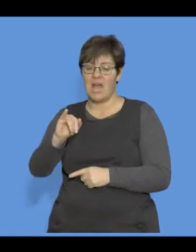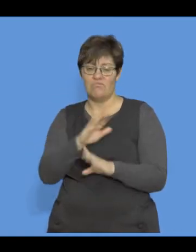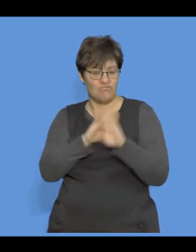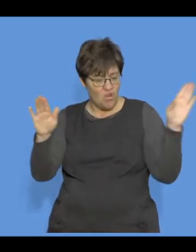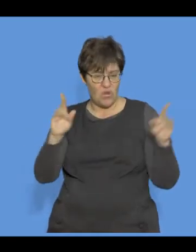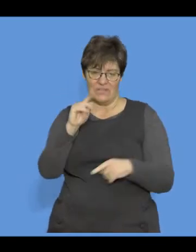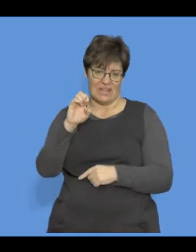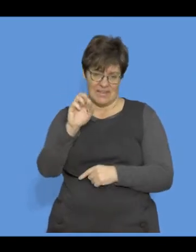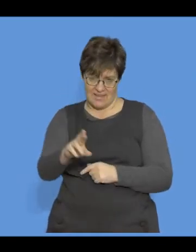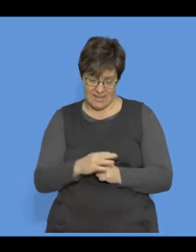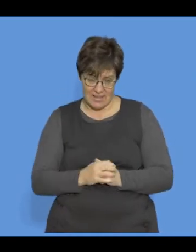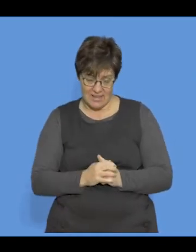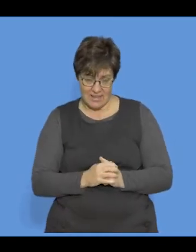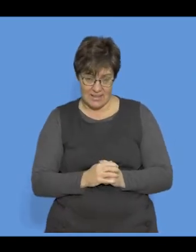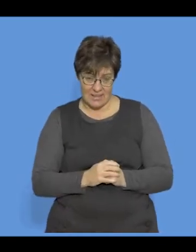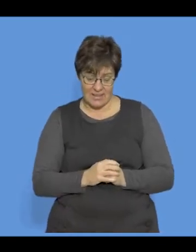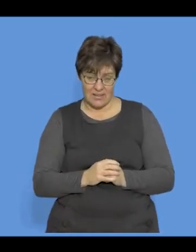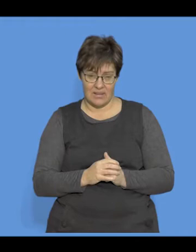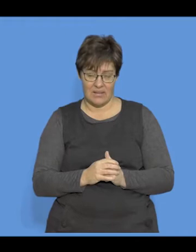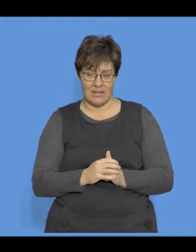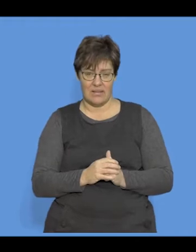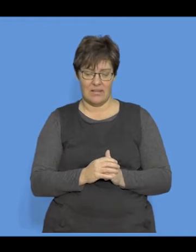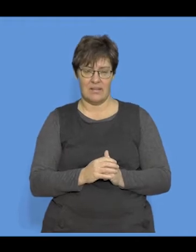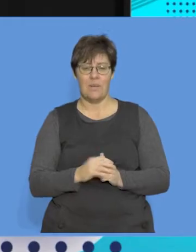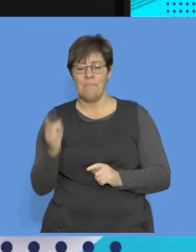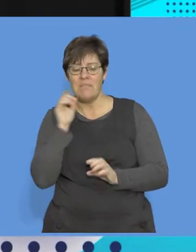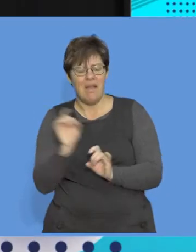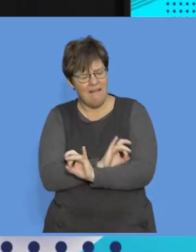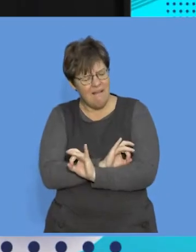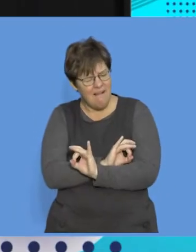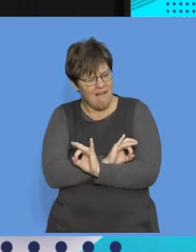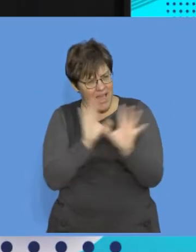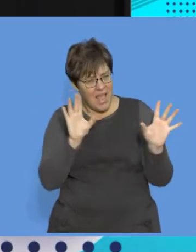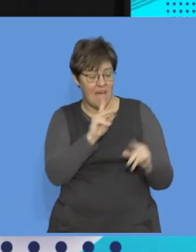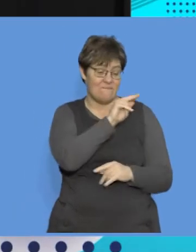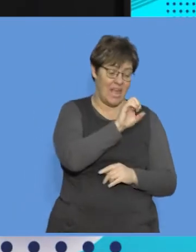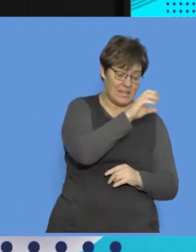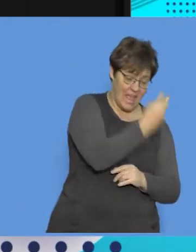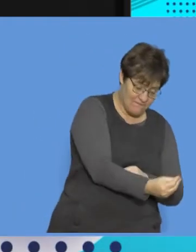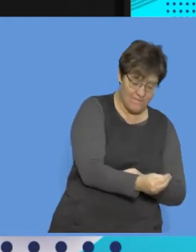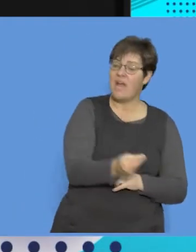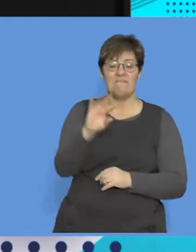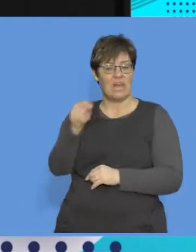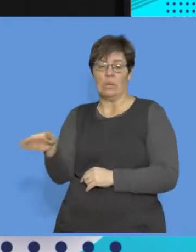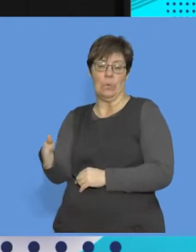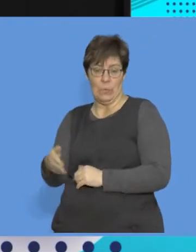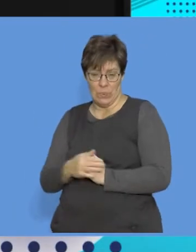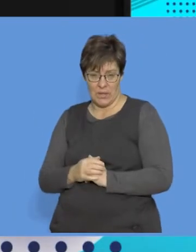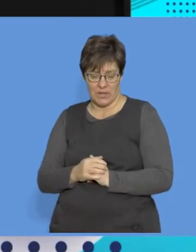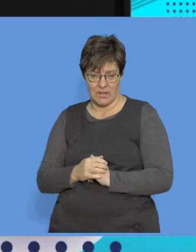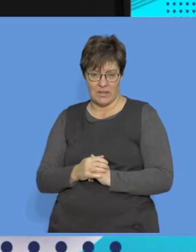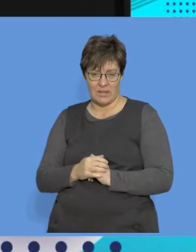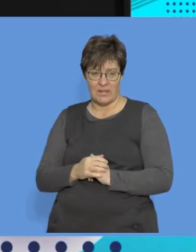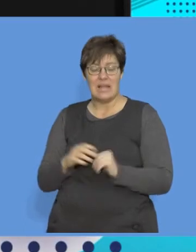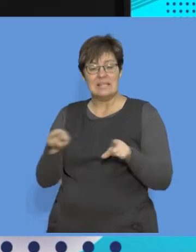so we are very clear about what is a vector and what isn't a vector, and that should be very clear in